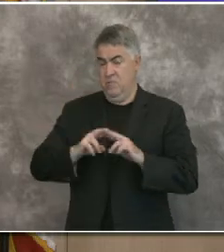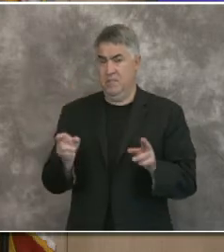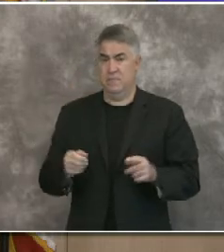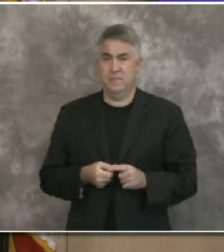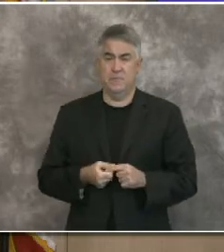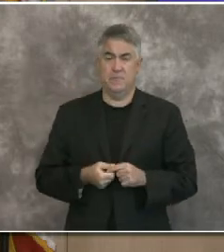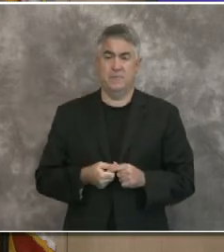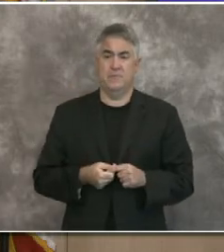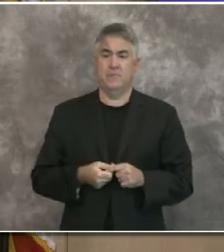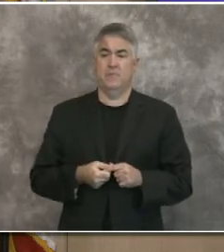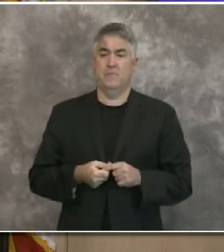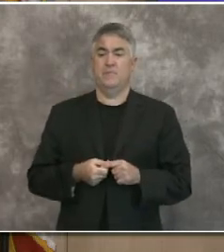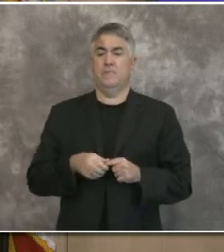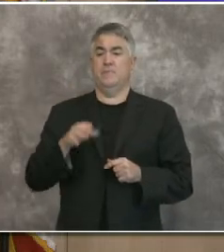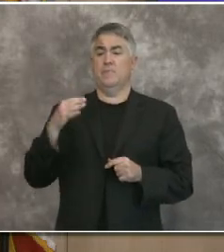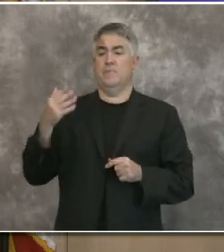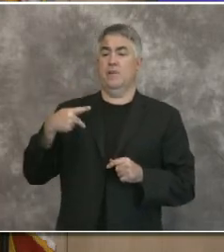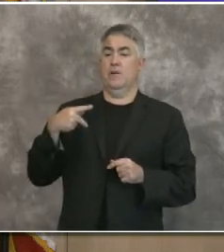Next question.